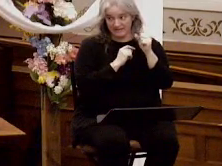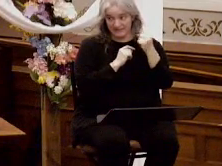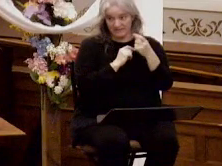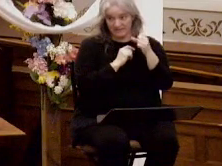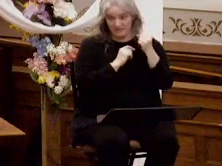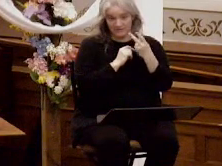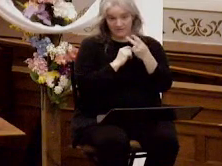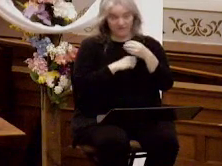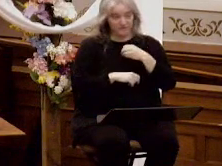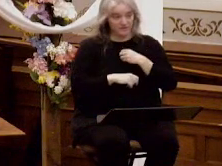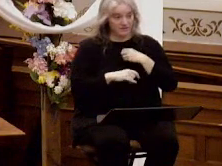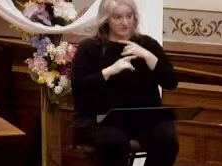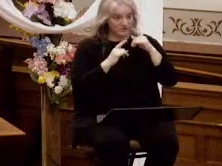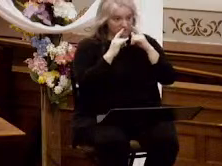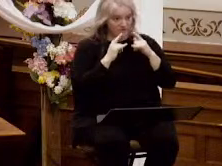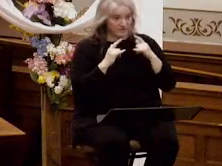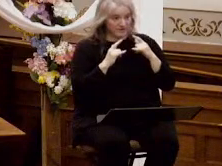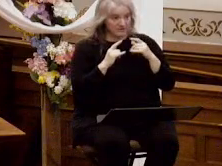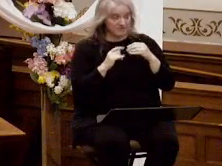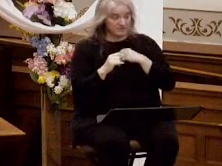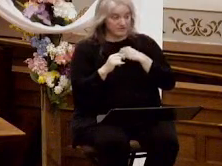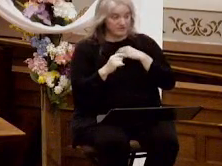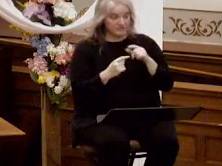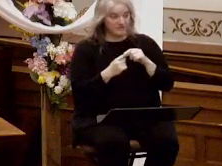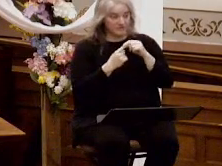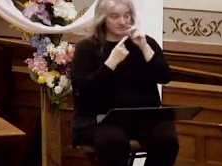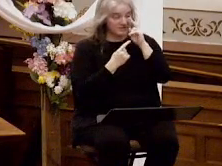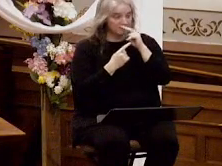camps and their own special kind of fun.